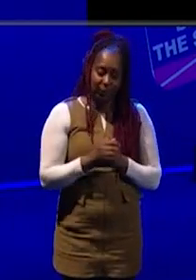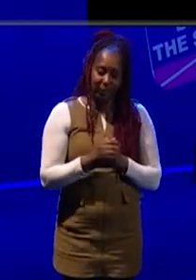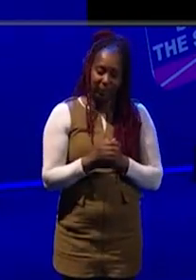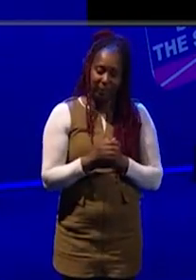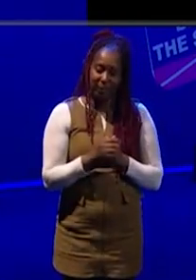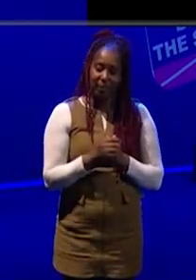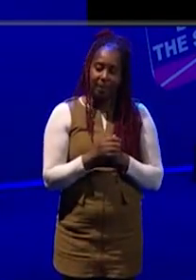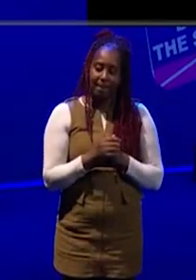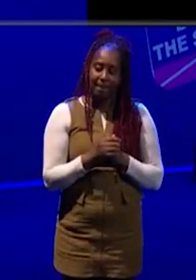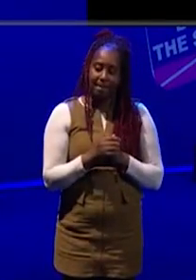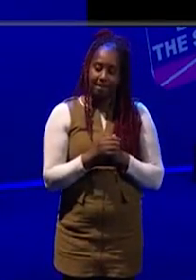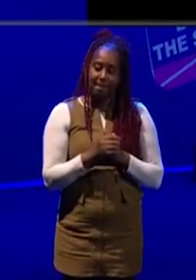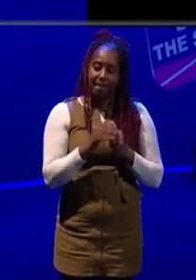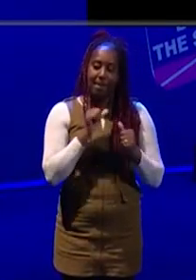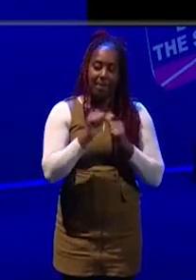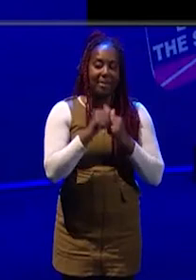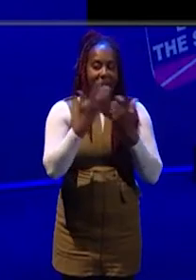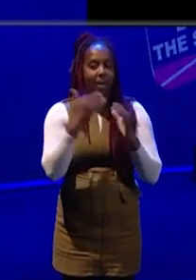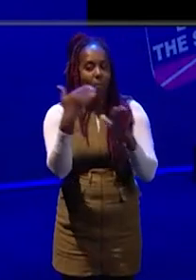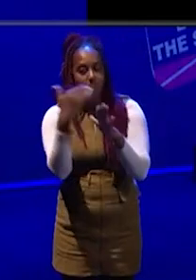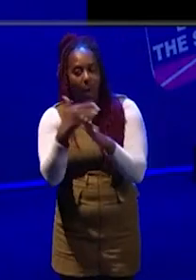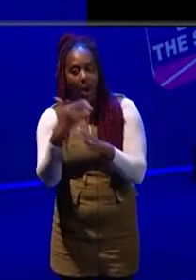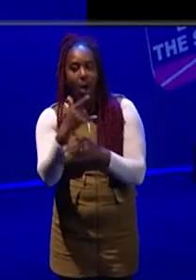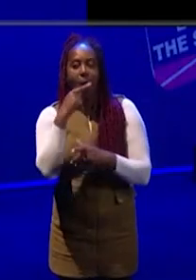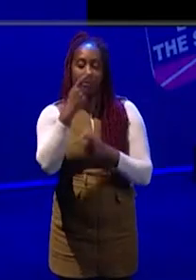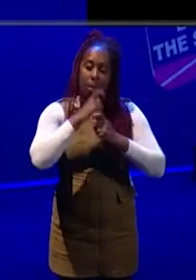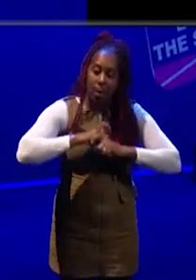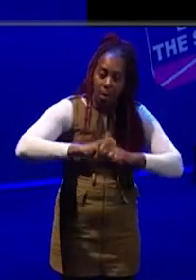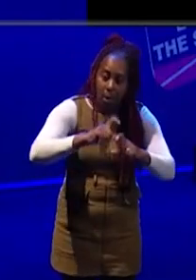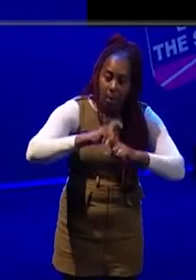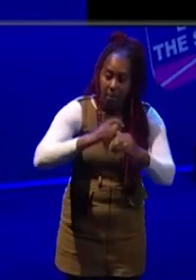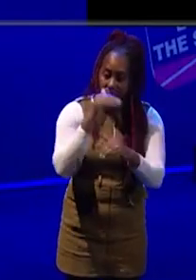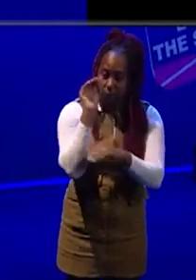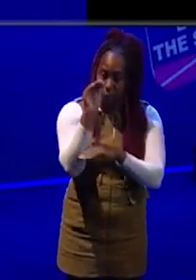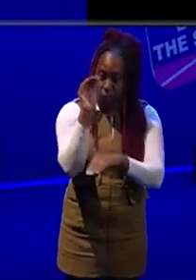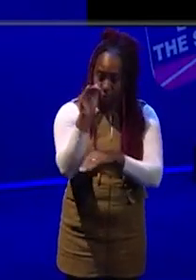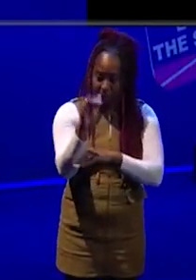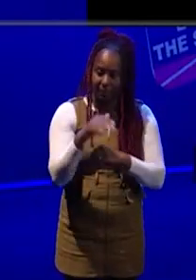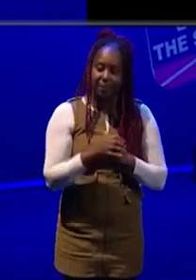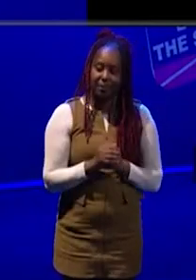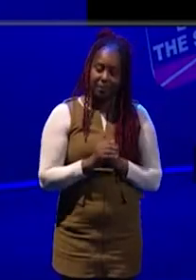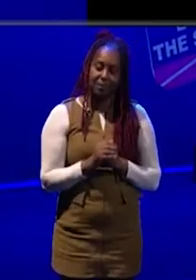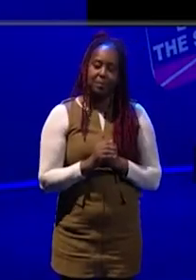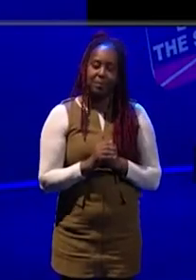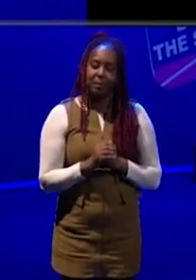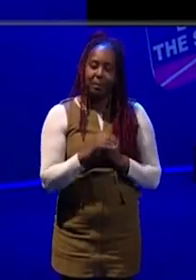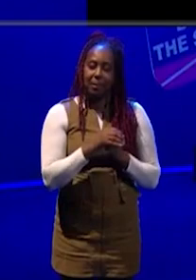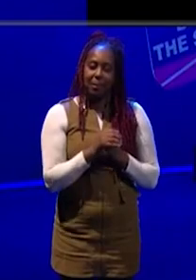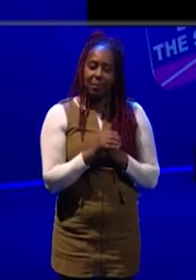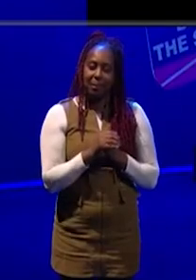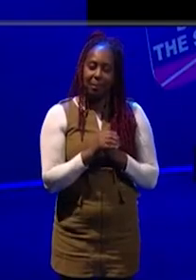to figure out like how this works. Can we keep it sustainable for the future? But I